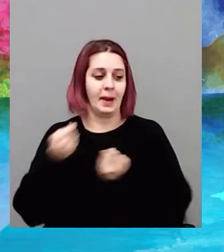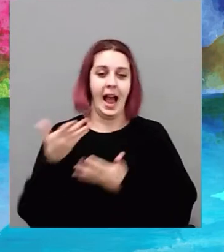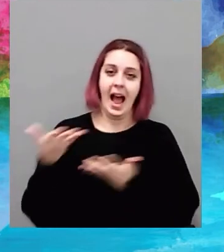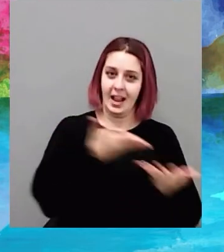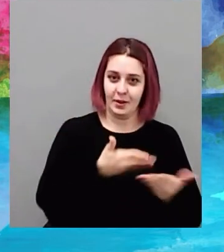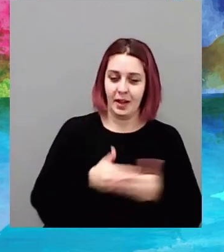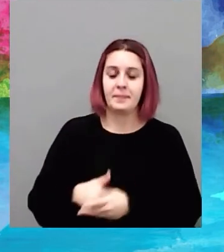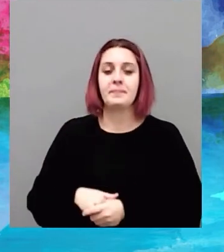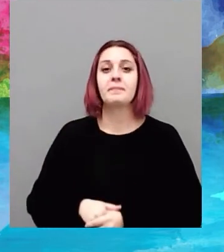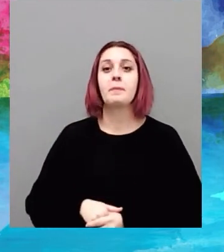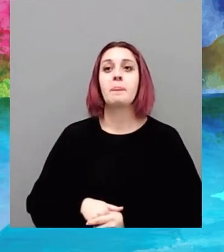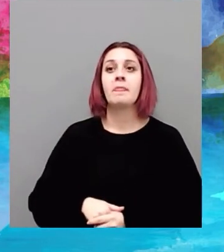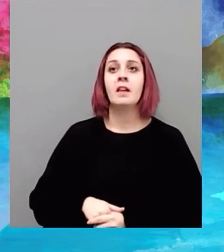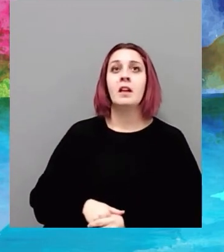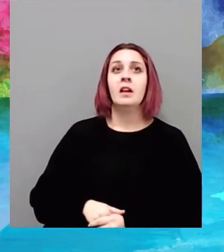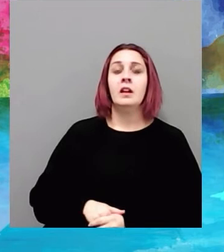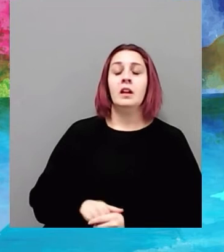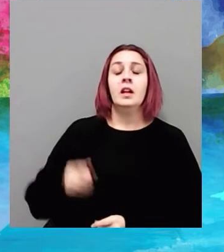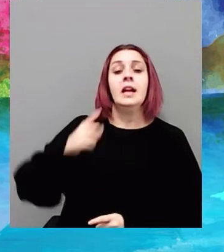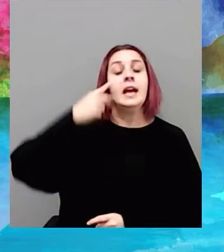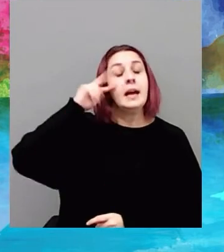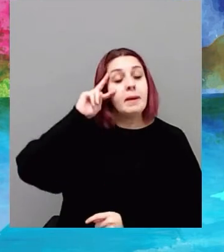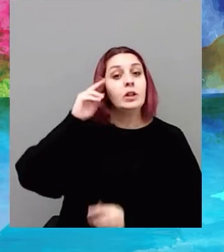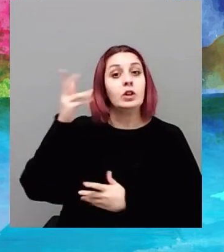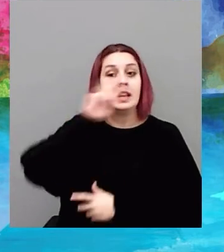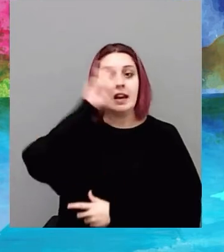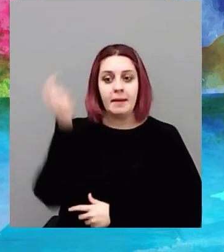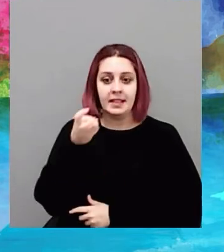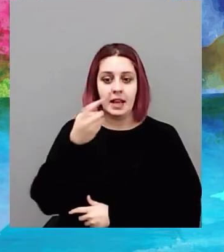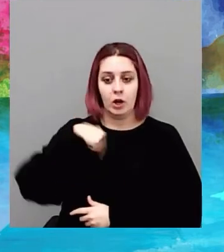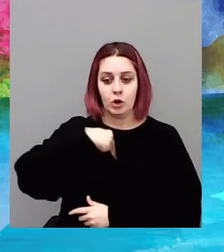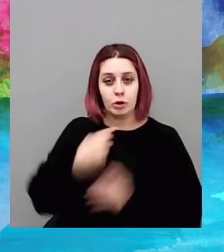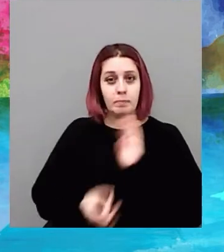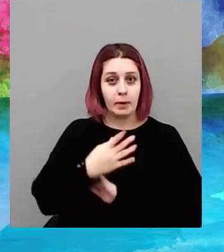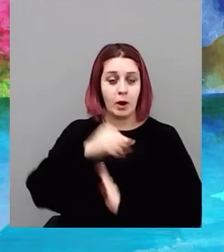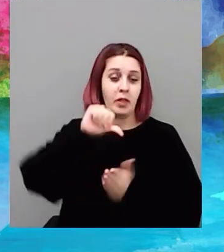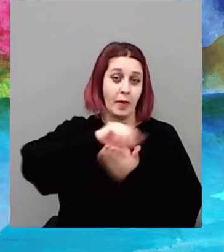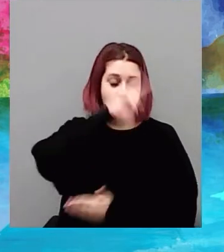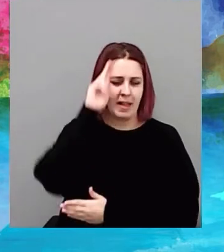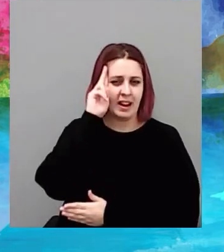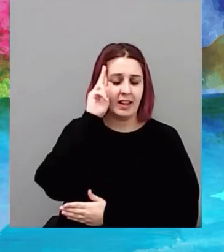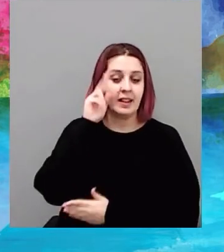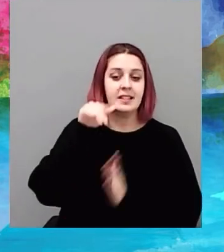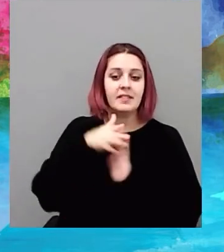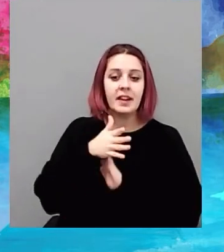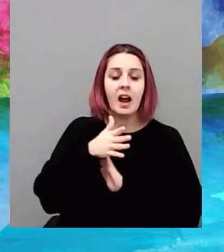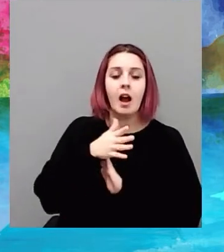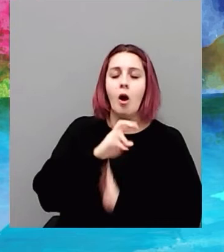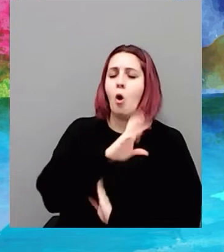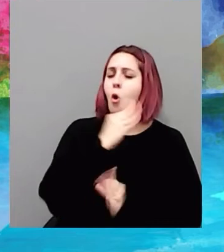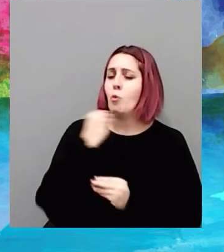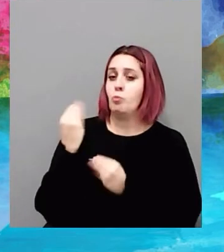requires. Now, aspects of diversity are very diverse. They